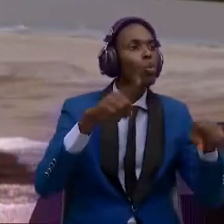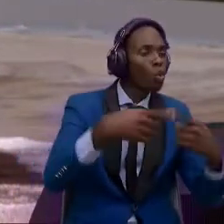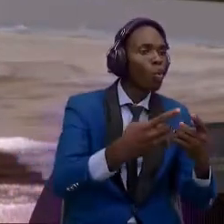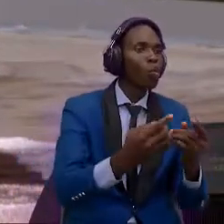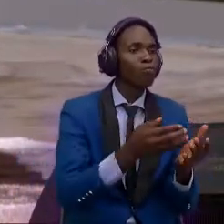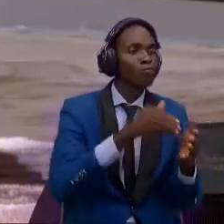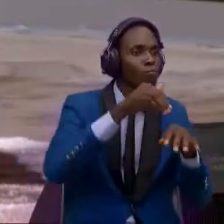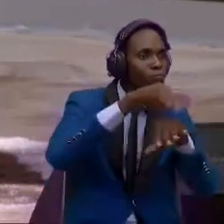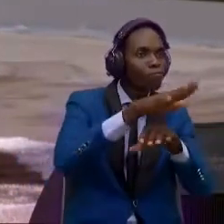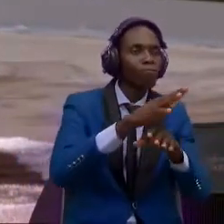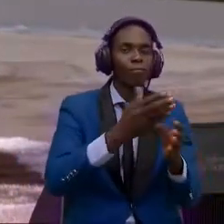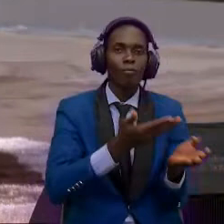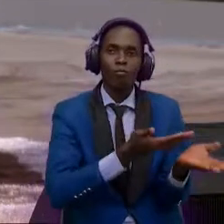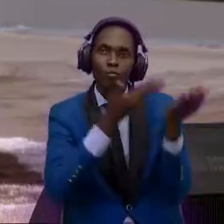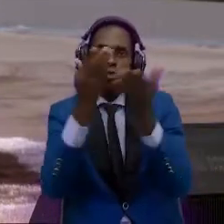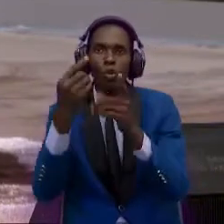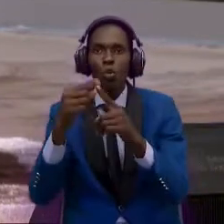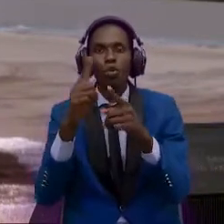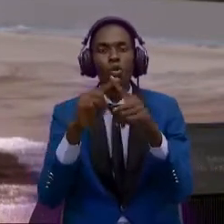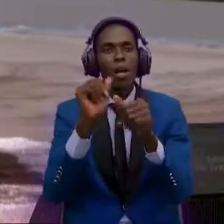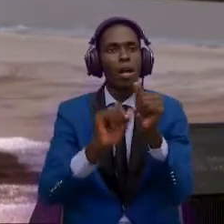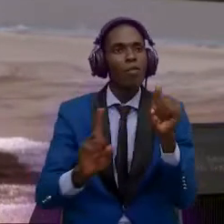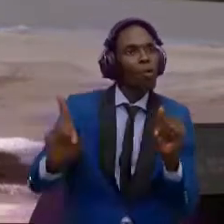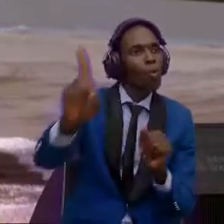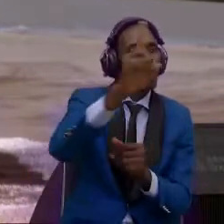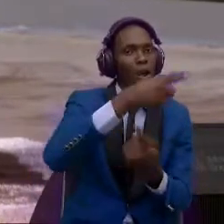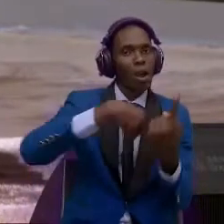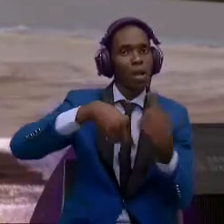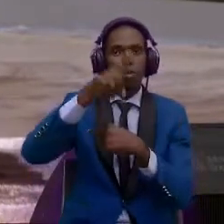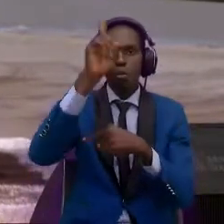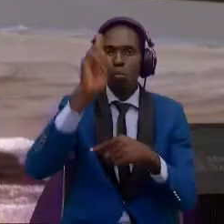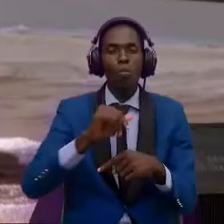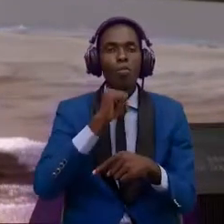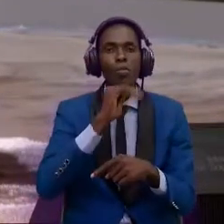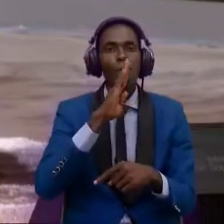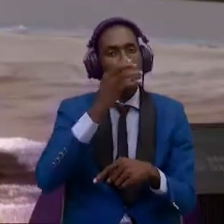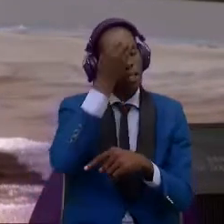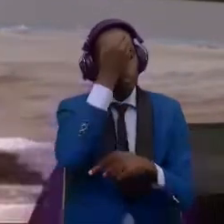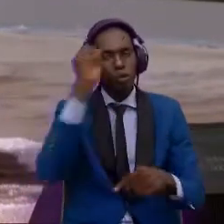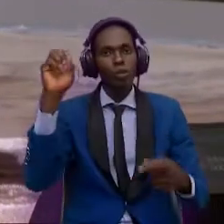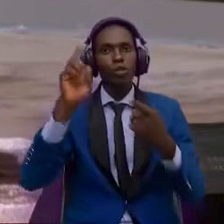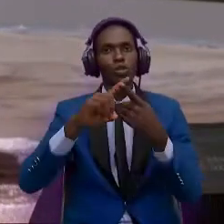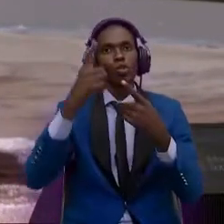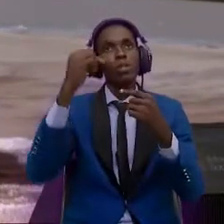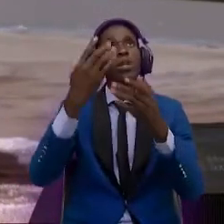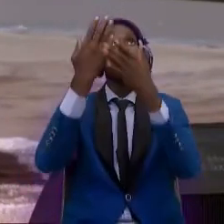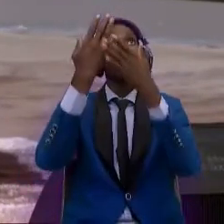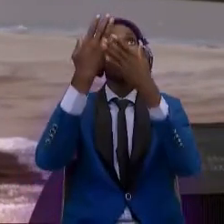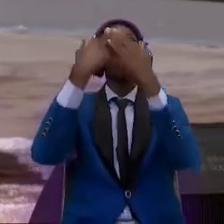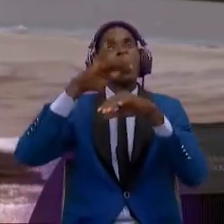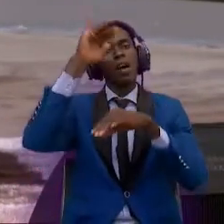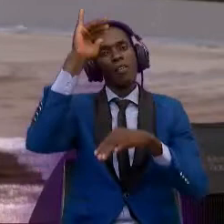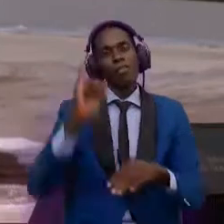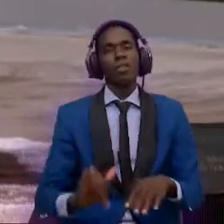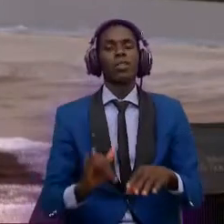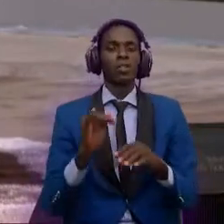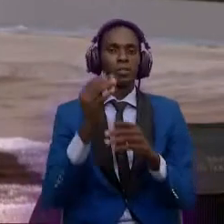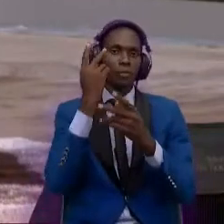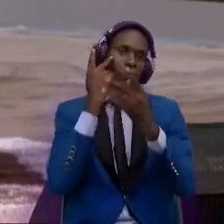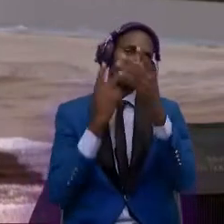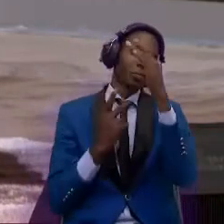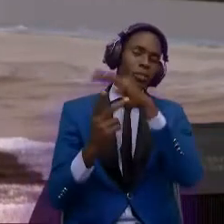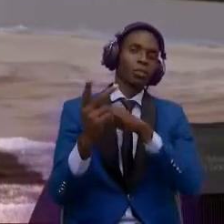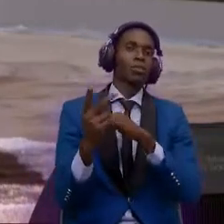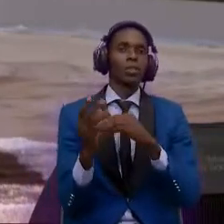the people around you. And you must not be disobedient to the heavenly vision. We're looking